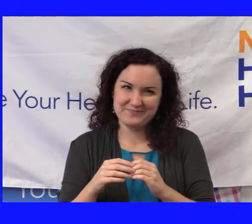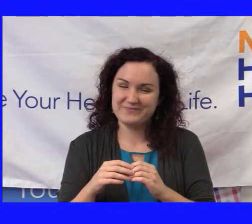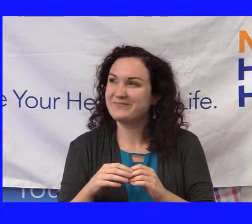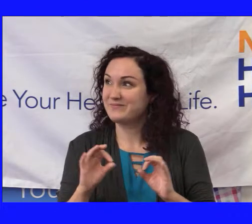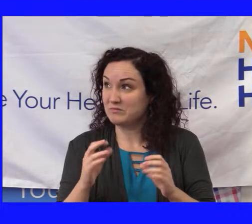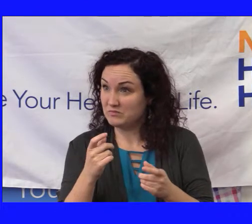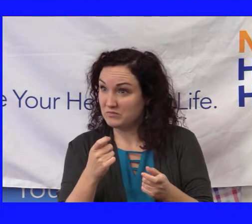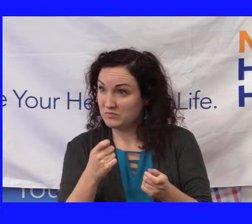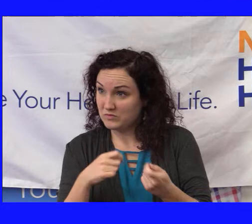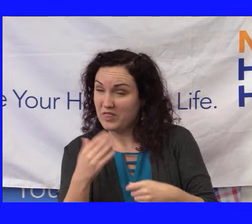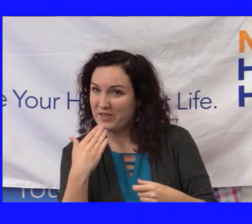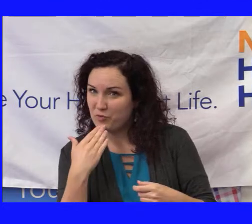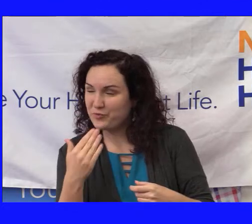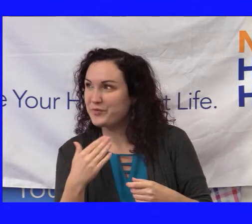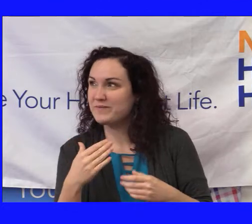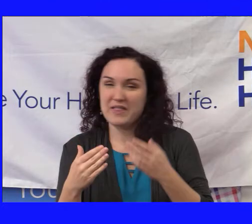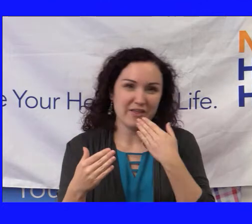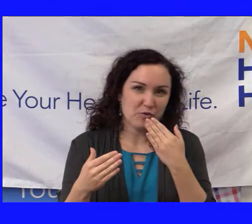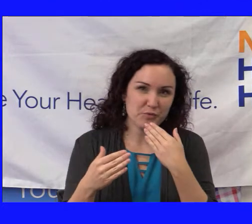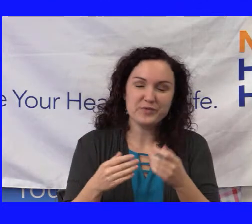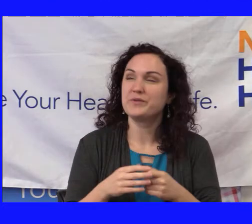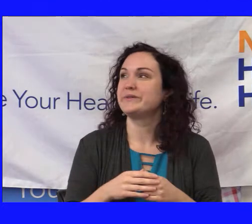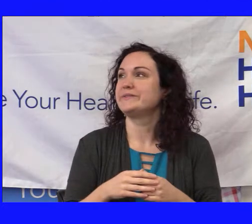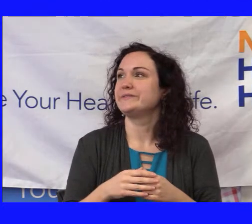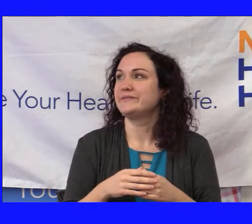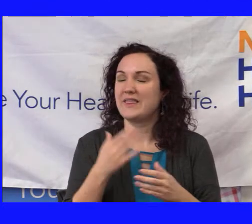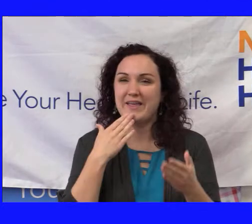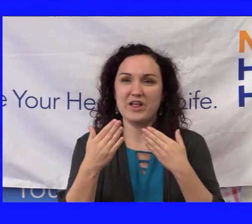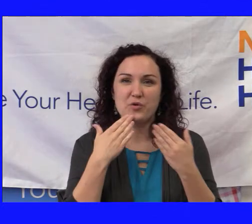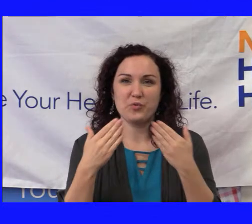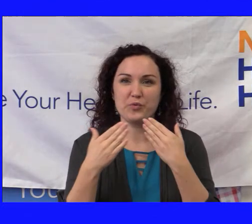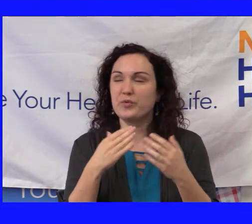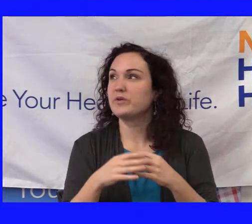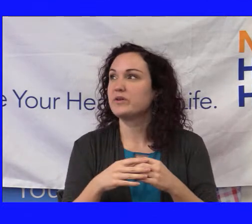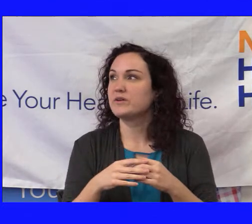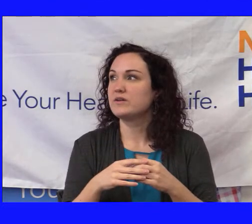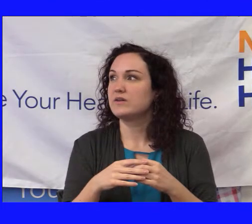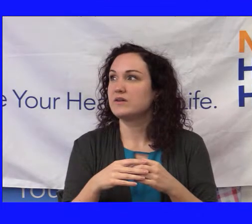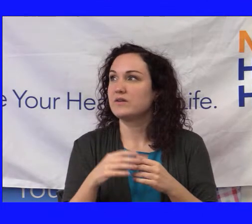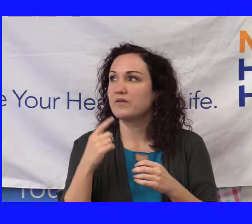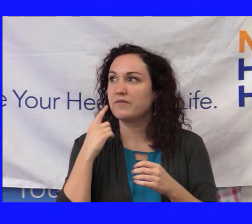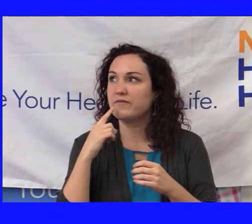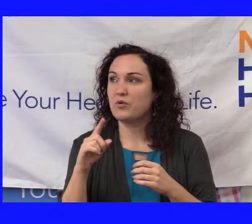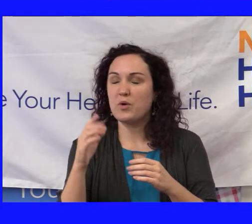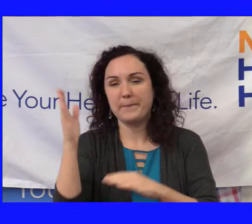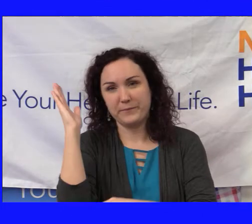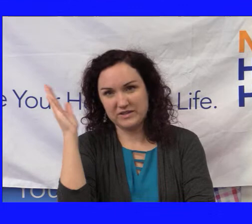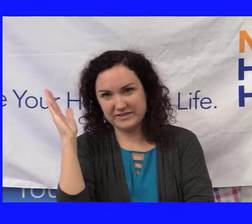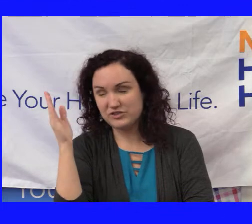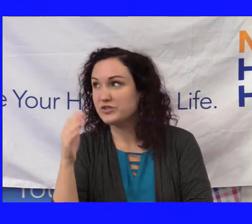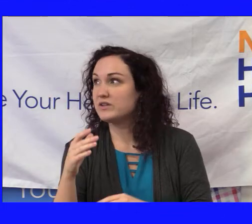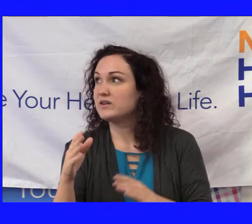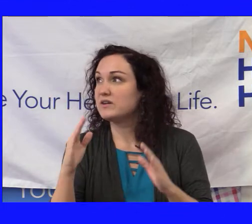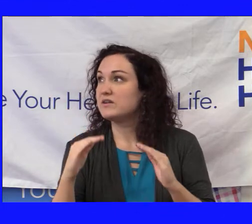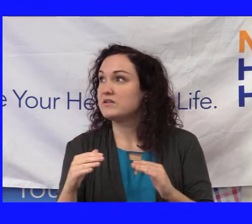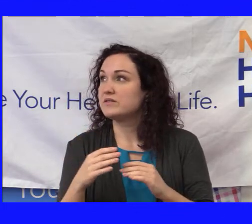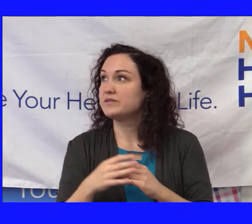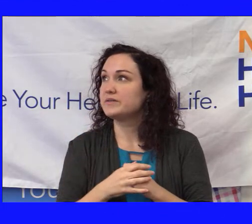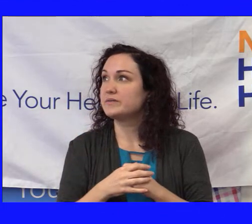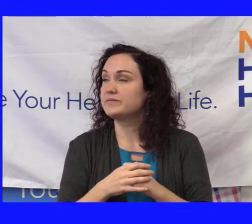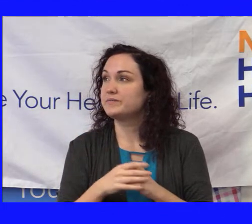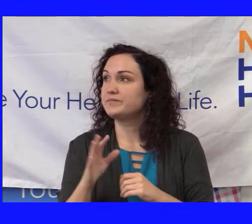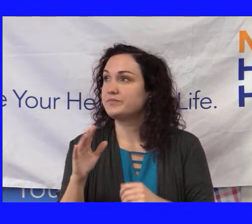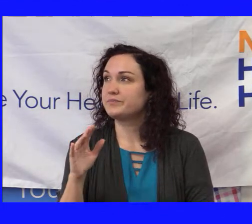Thank you. Thank you, Dr. Allen. Thank you, everybody, for the presentation. I would like to